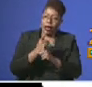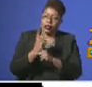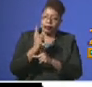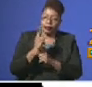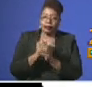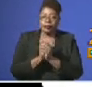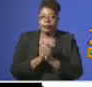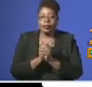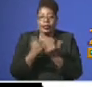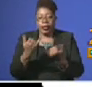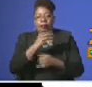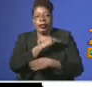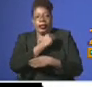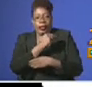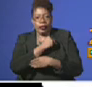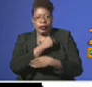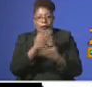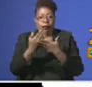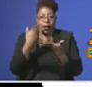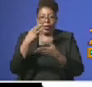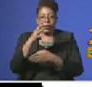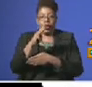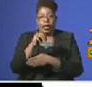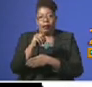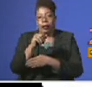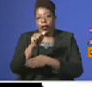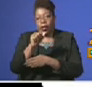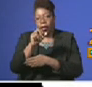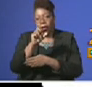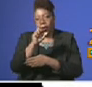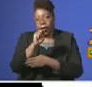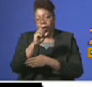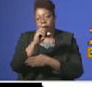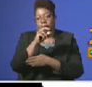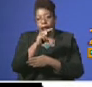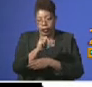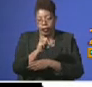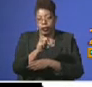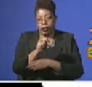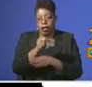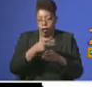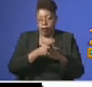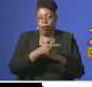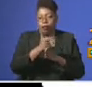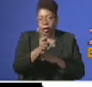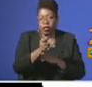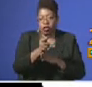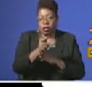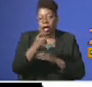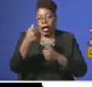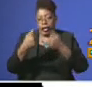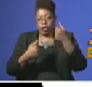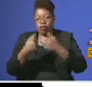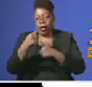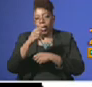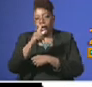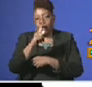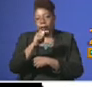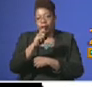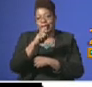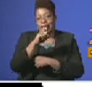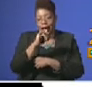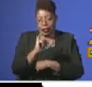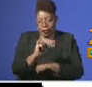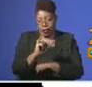right. Now, McKenzie is a former mason by profession, contractor, and taxi driver. In fact, he stopped driving a taxi at the age of